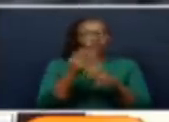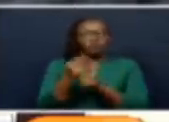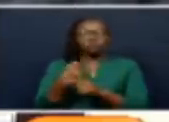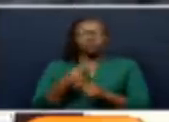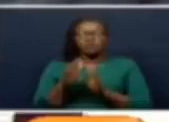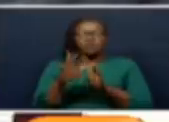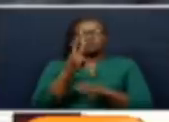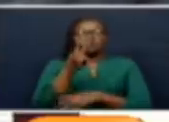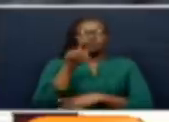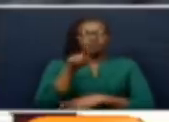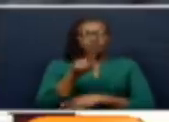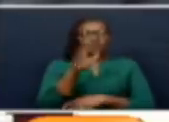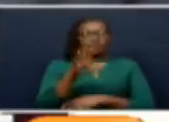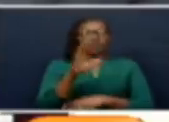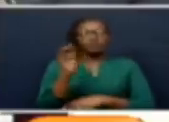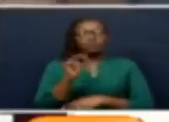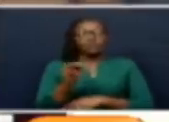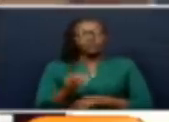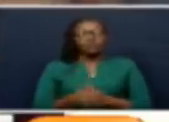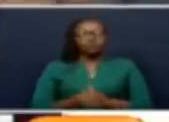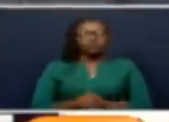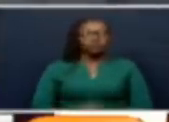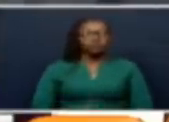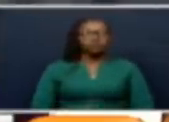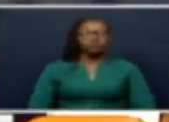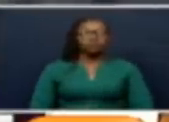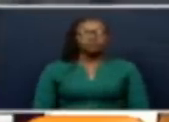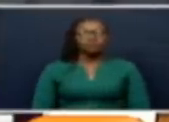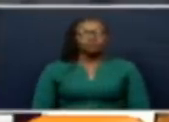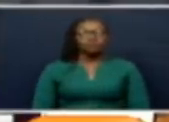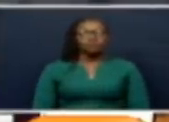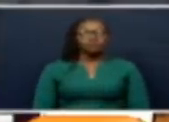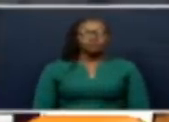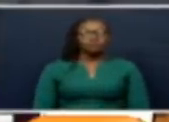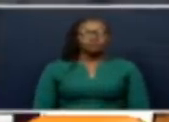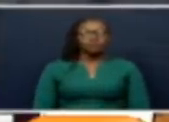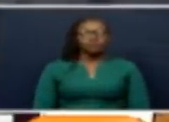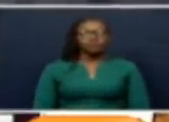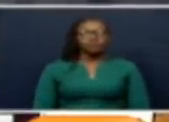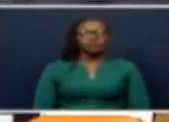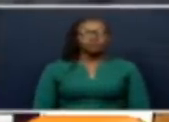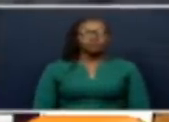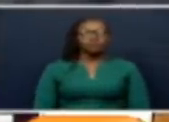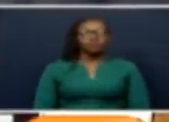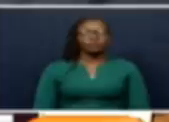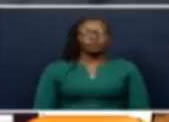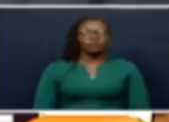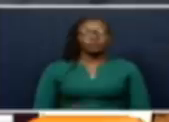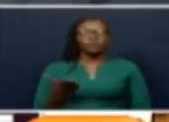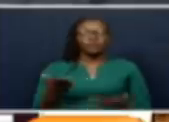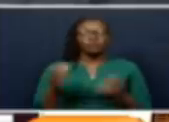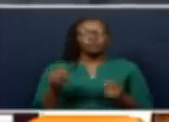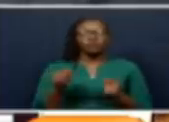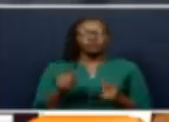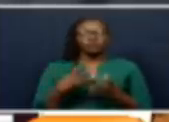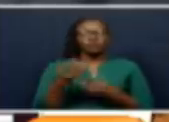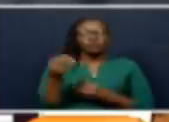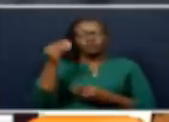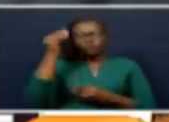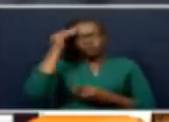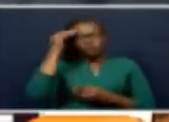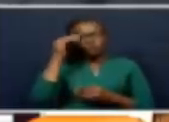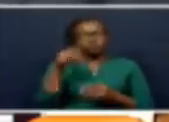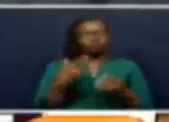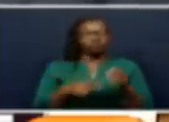Kenyan workers. And also from Eritrea to Madagascar, the large Eastern Africa, more than 5